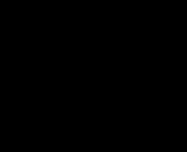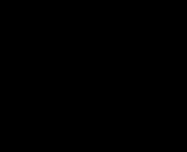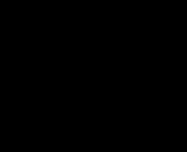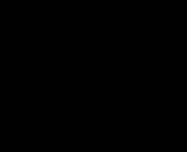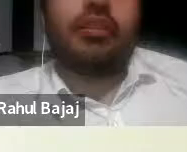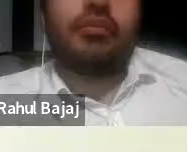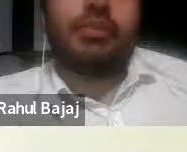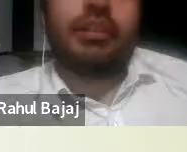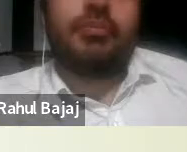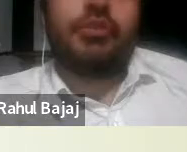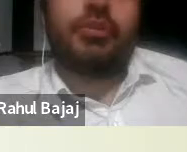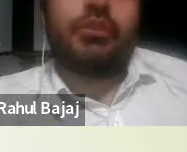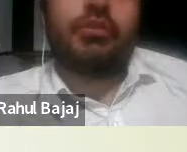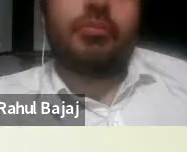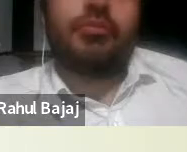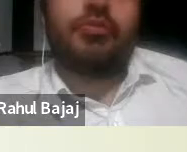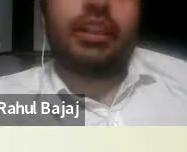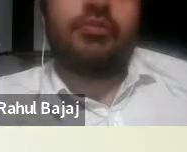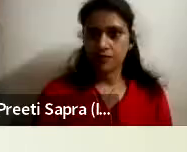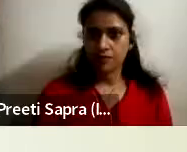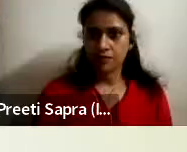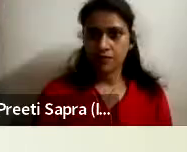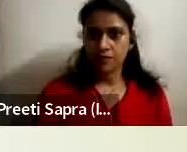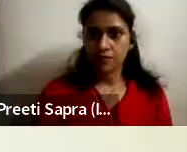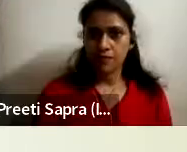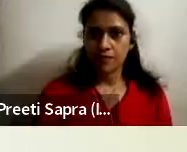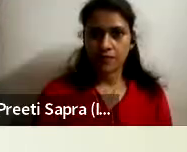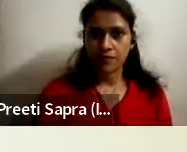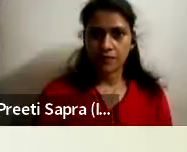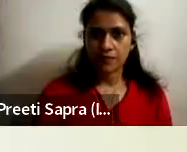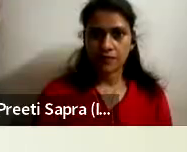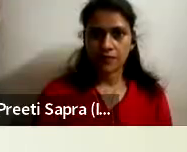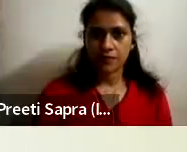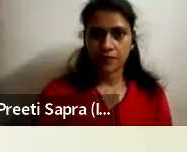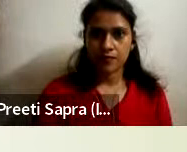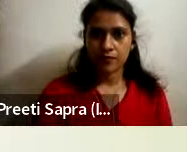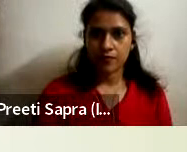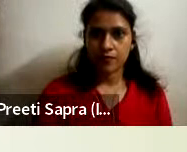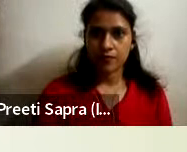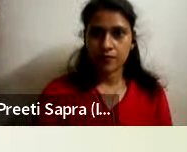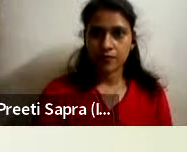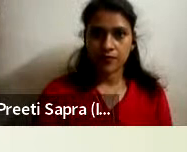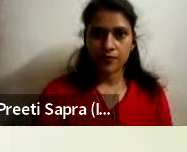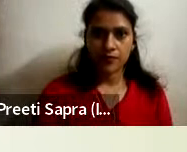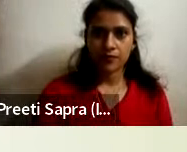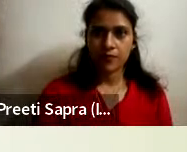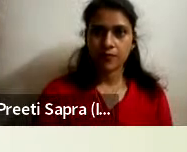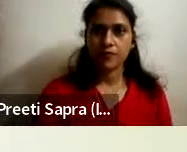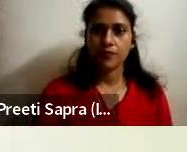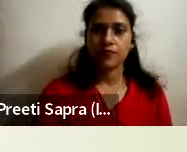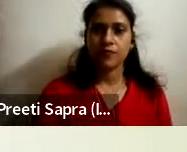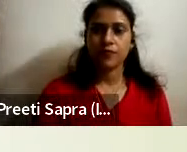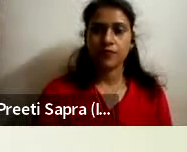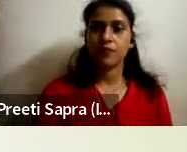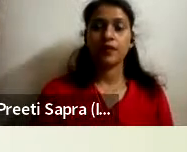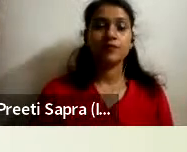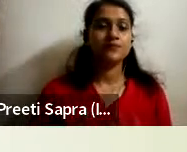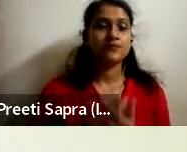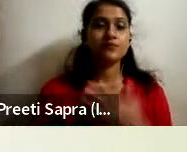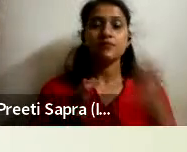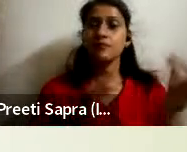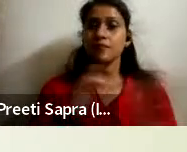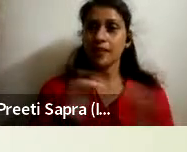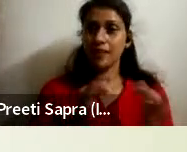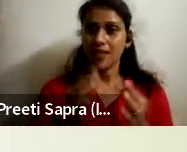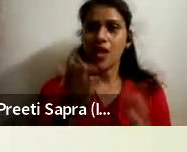for making it possible to come and for attending this last session. I will just provide in a minute a brief overview of what we